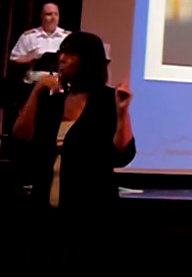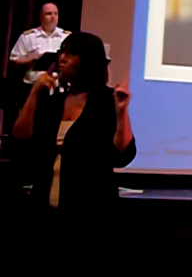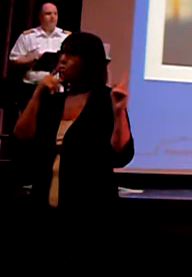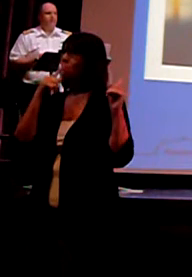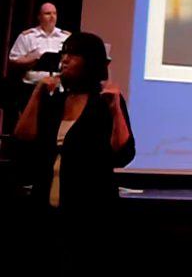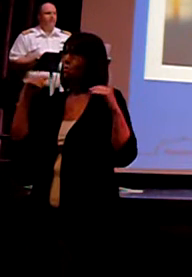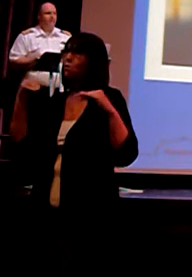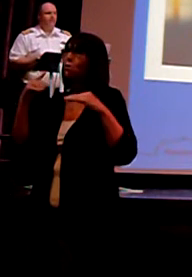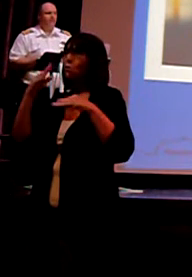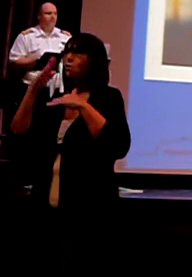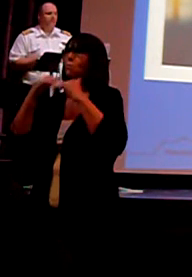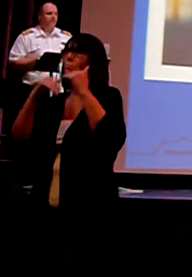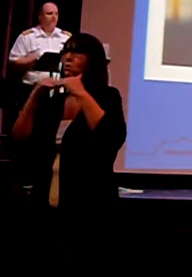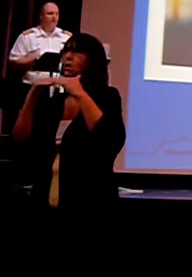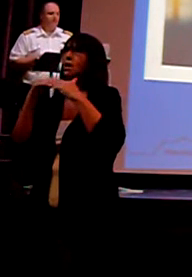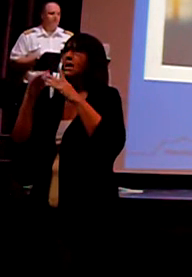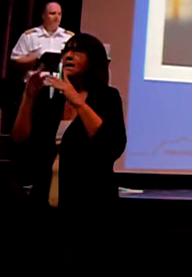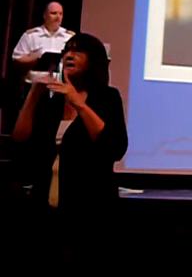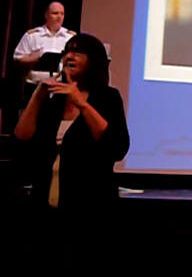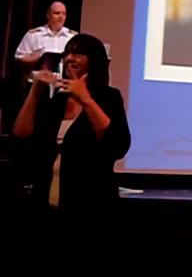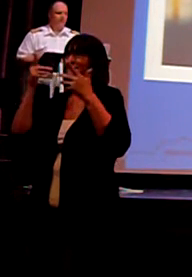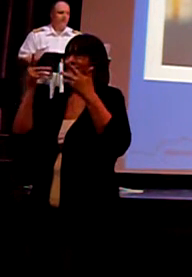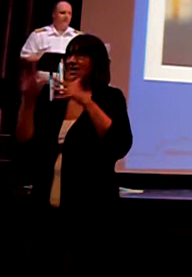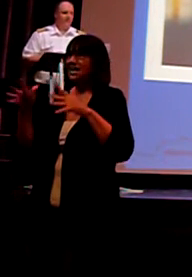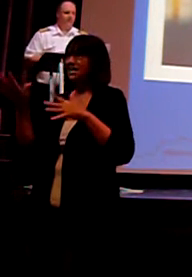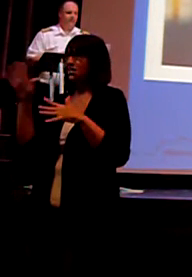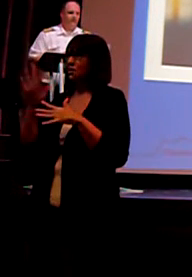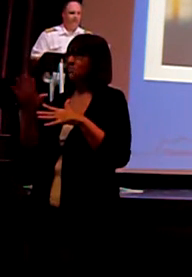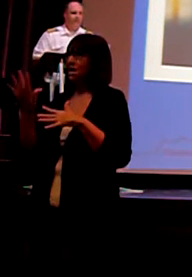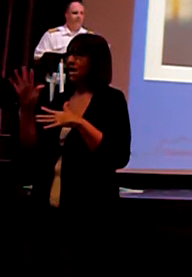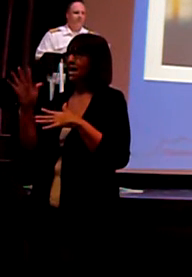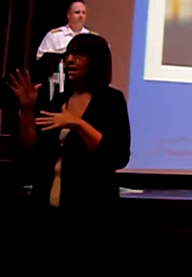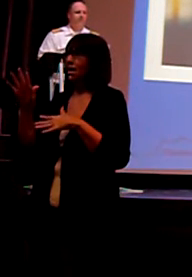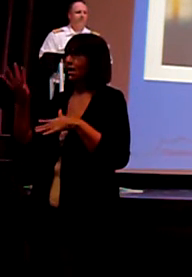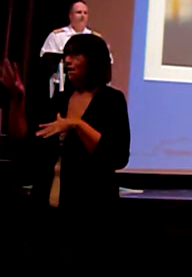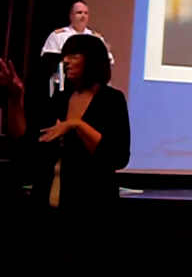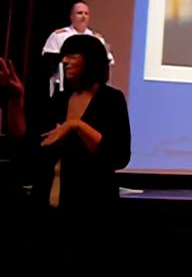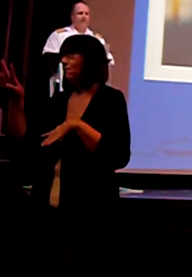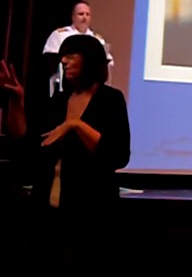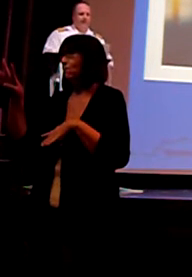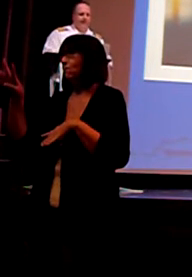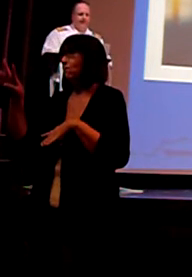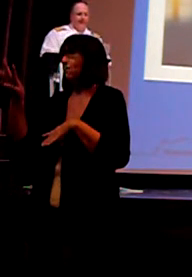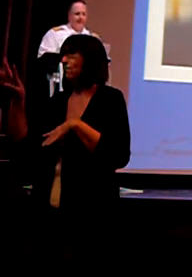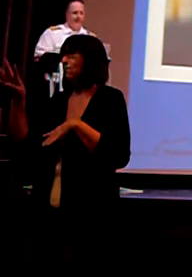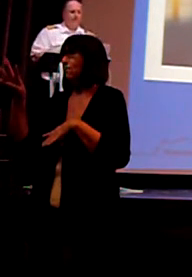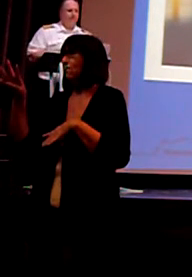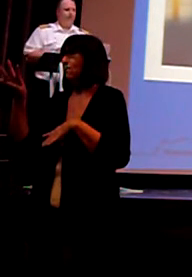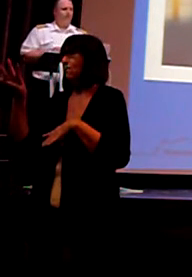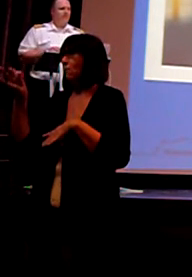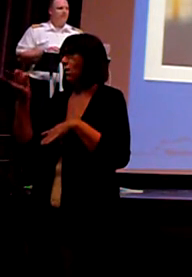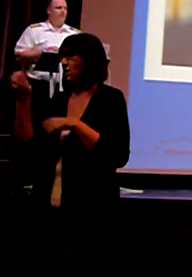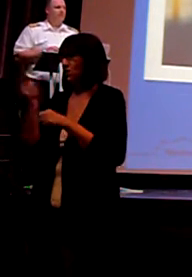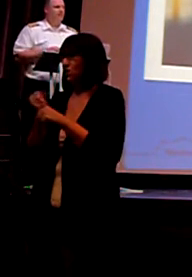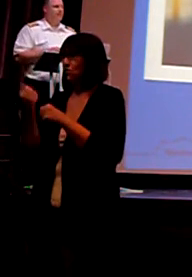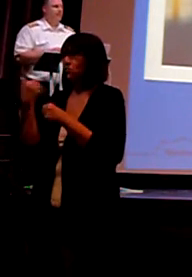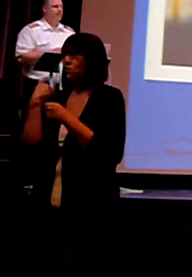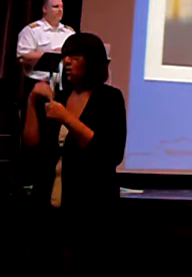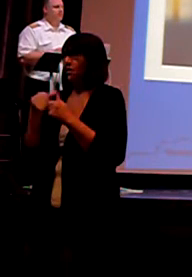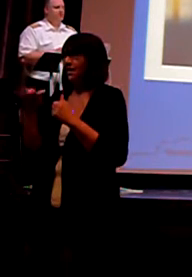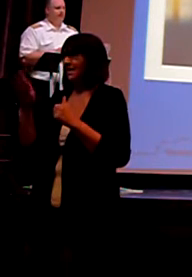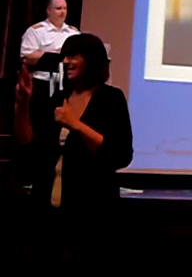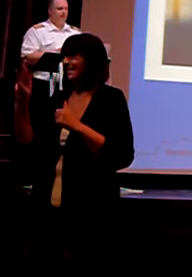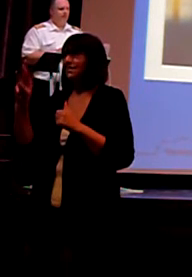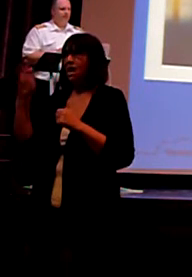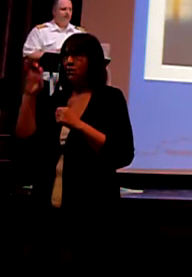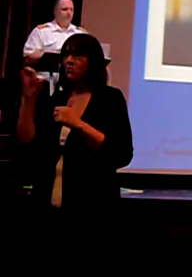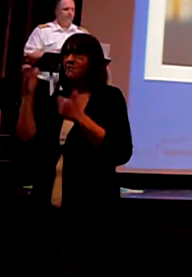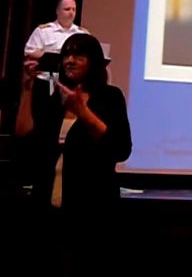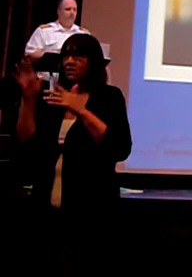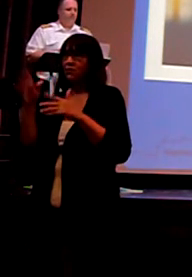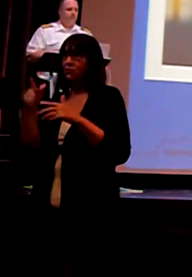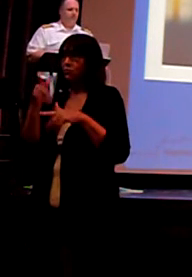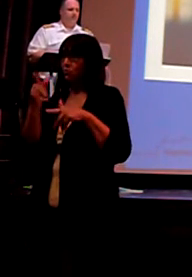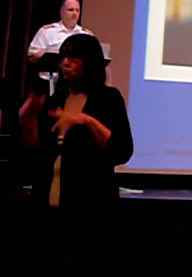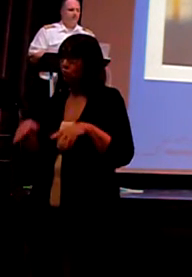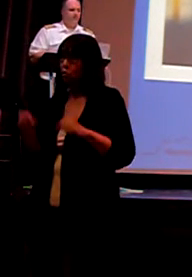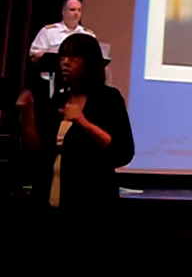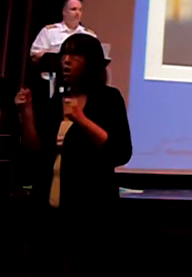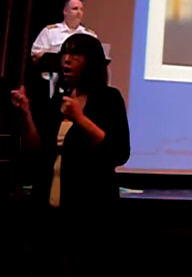was finished about 400 years ago in the 1600s, and it took